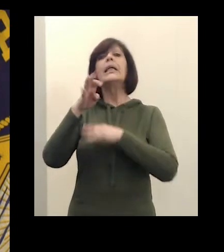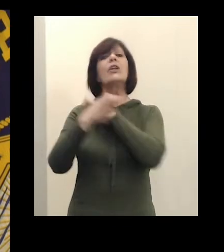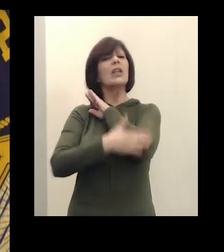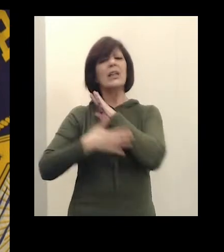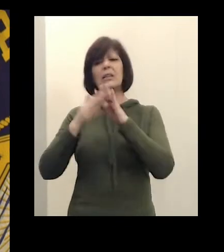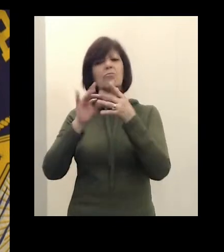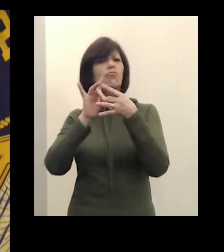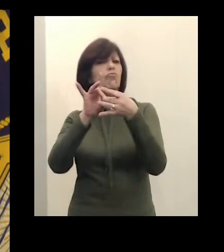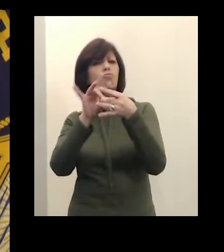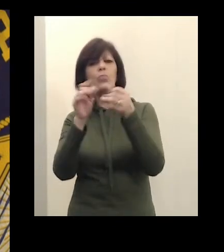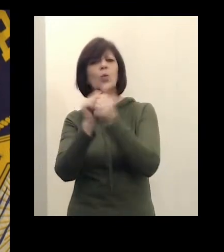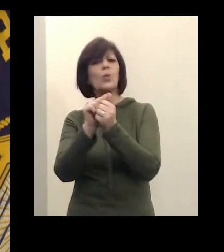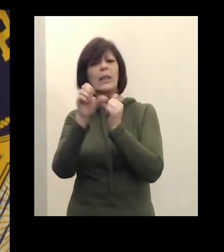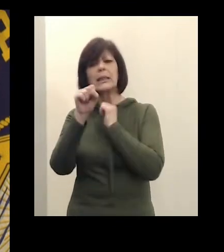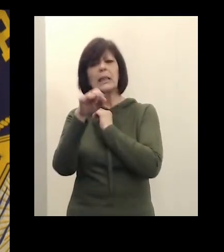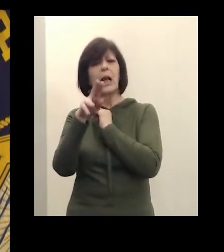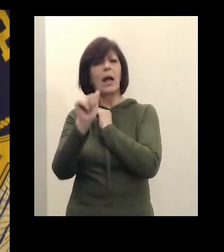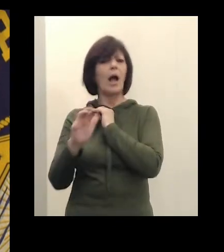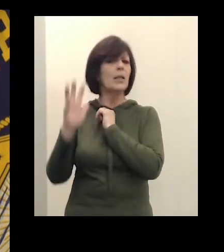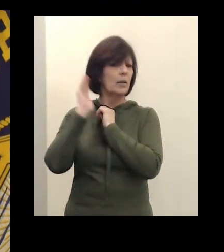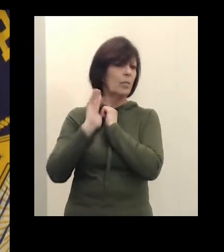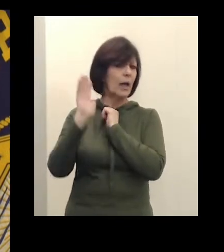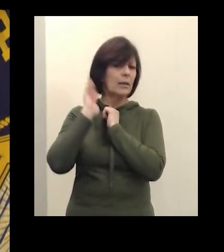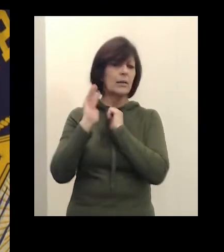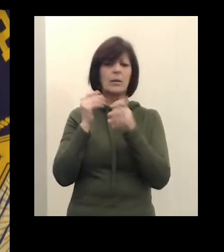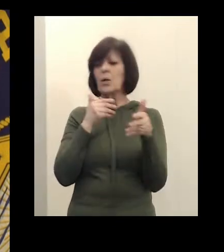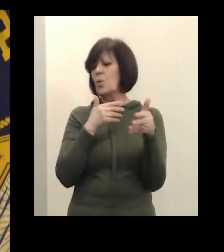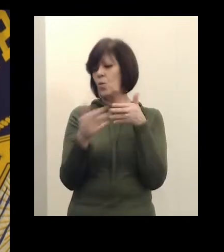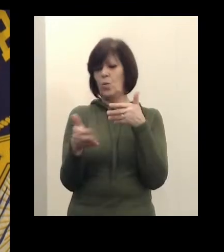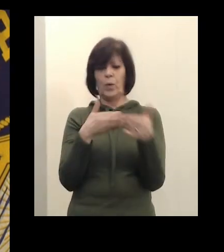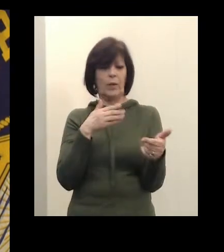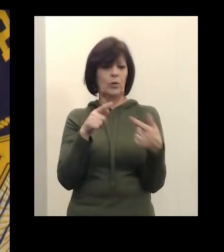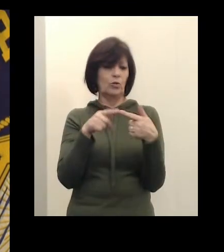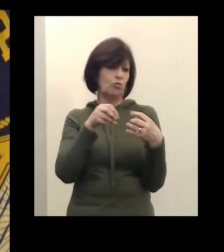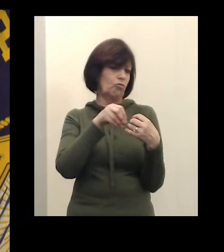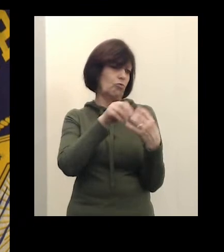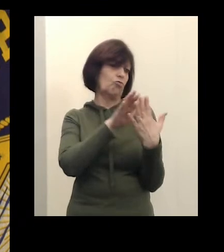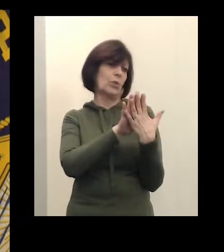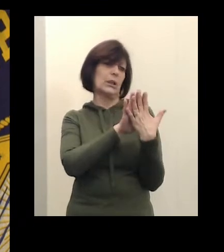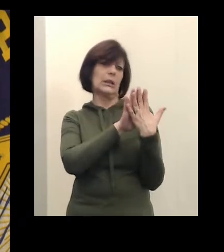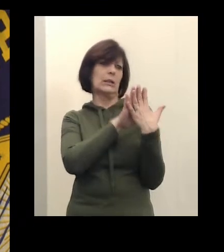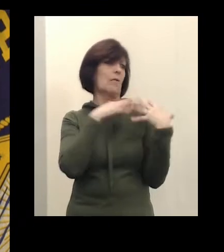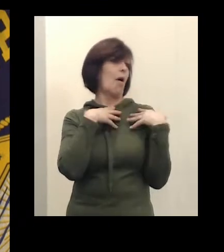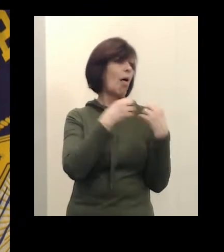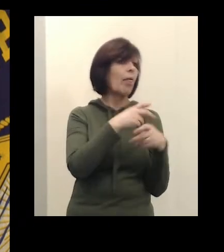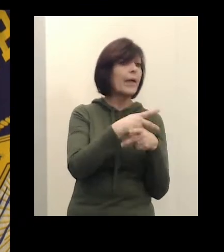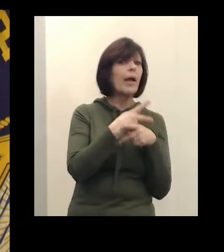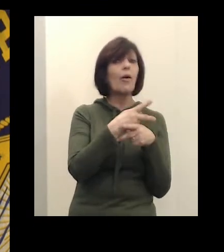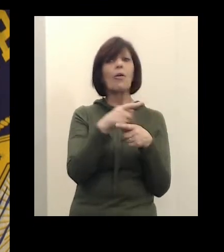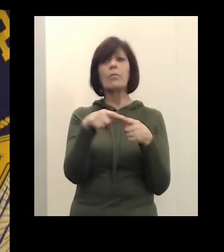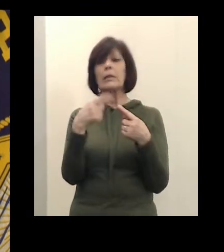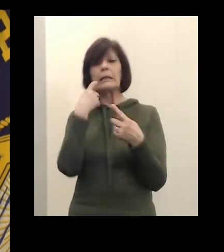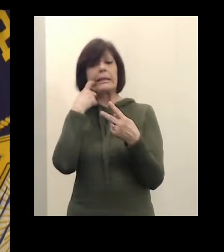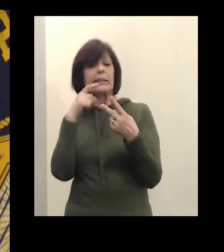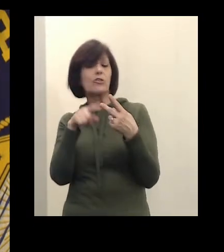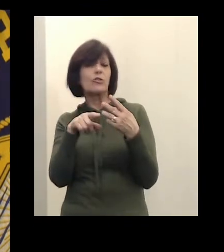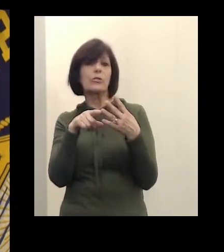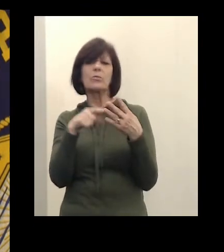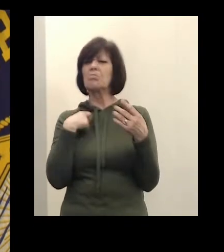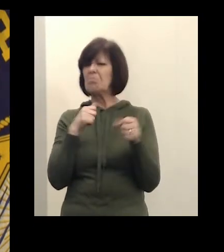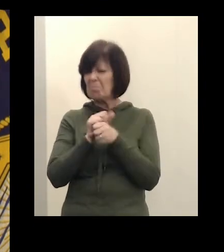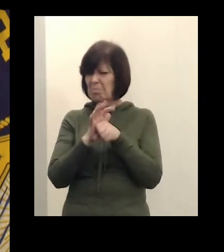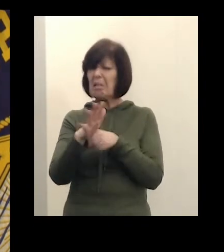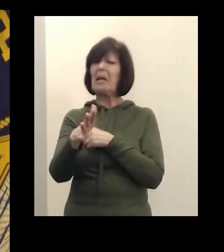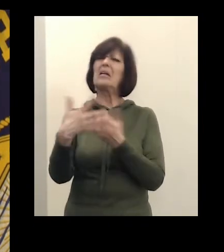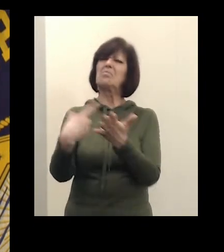in the past, whether it's to address issues of healthcare, addiction. We've had plenty of conversations